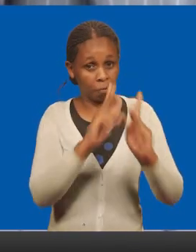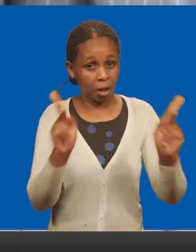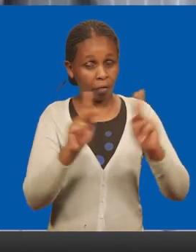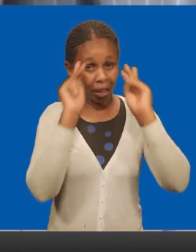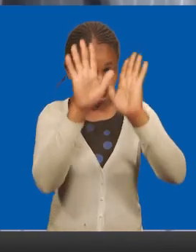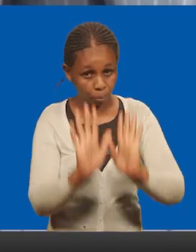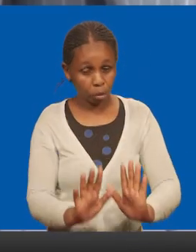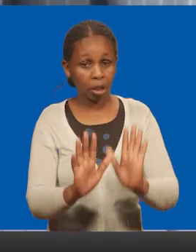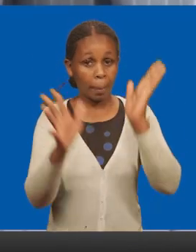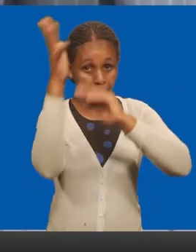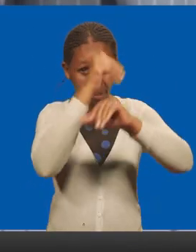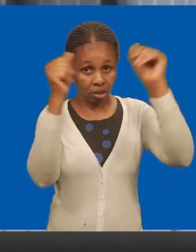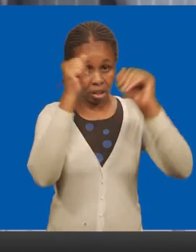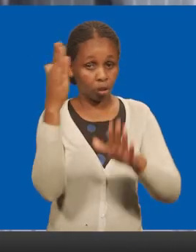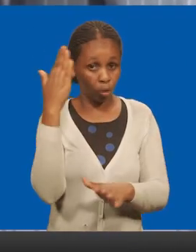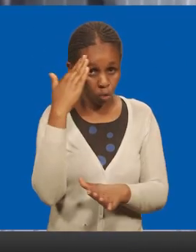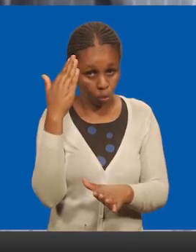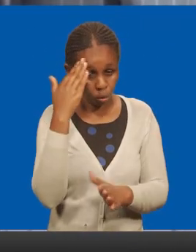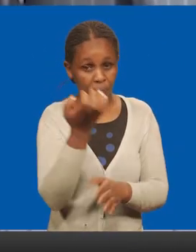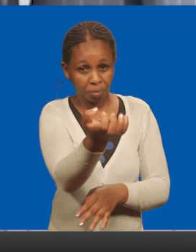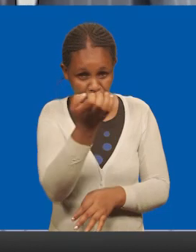extremely important that the president learns